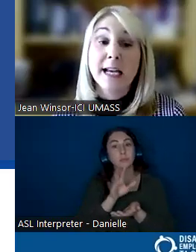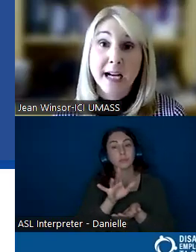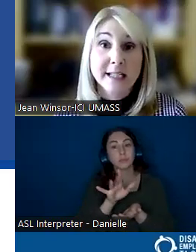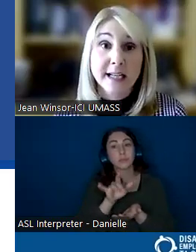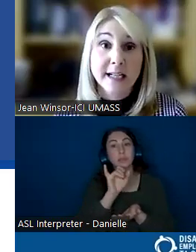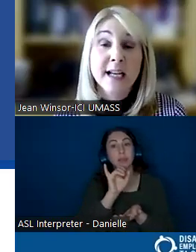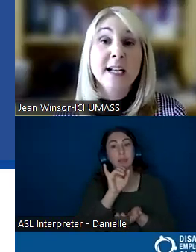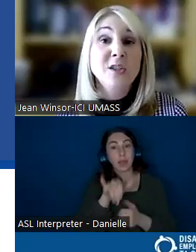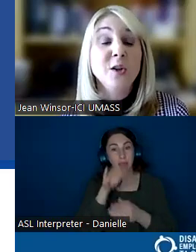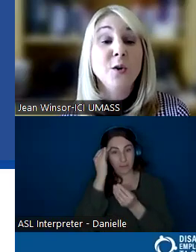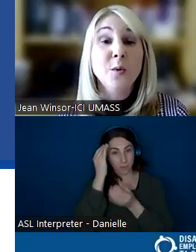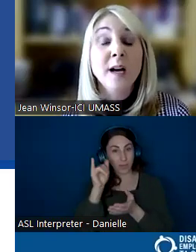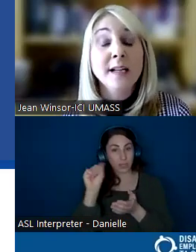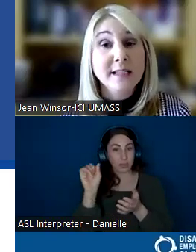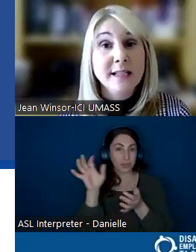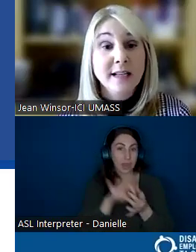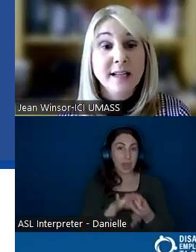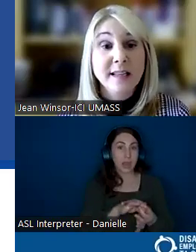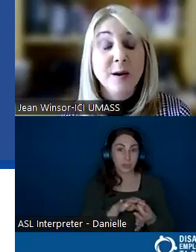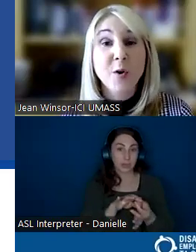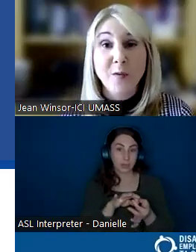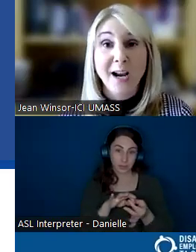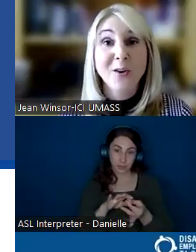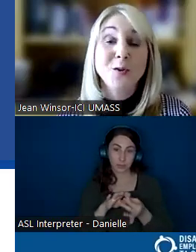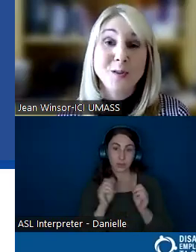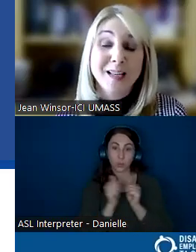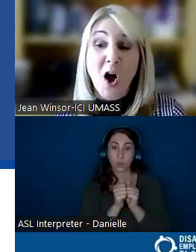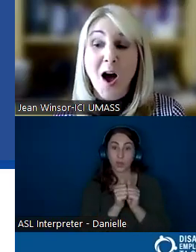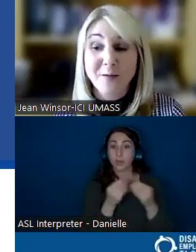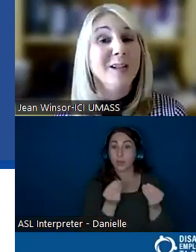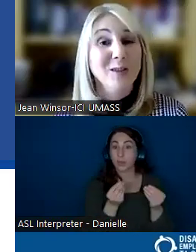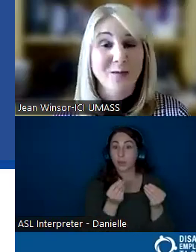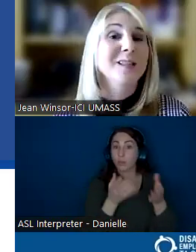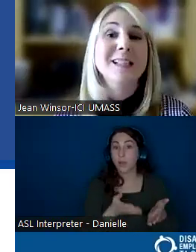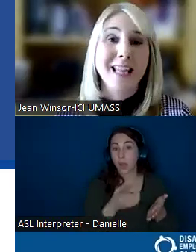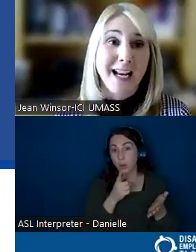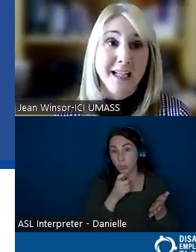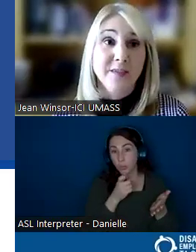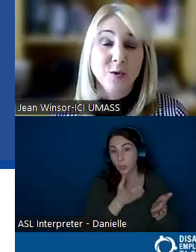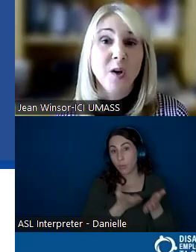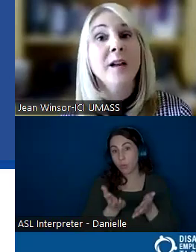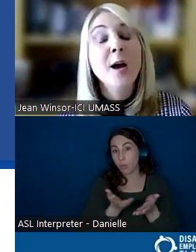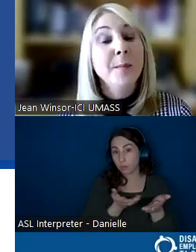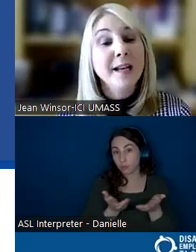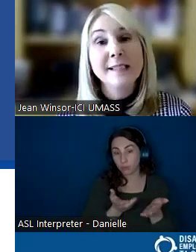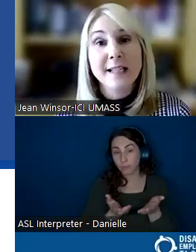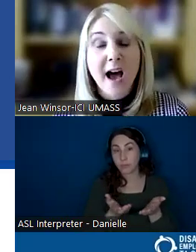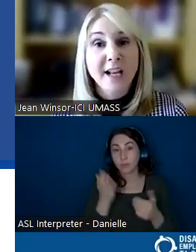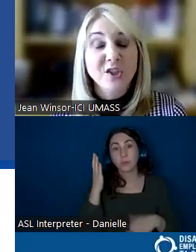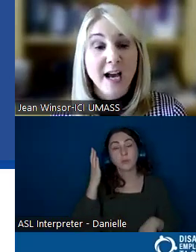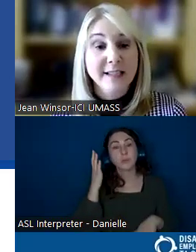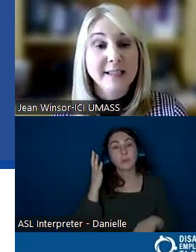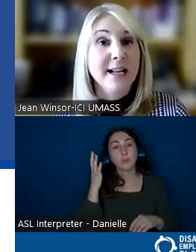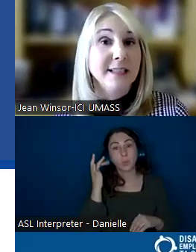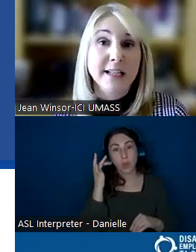is connected to the provider who's offering services to that individual, because it's